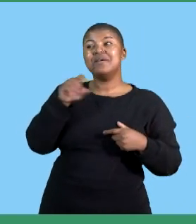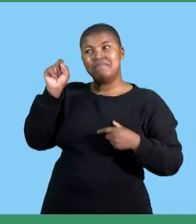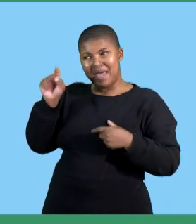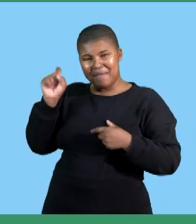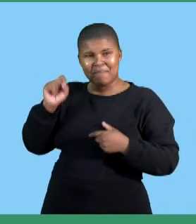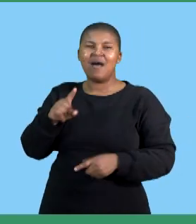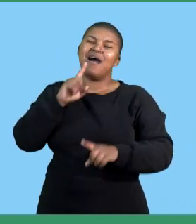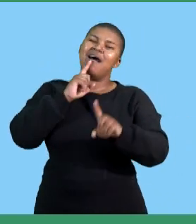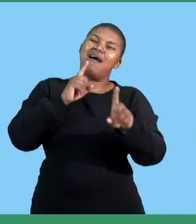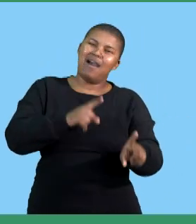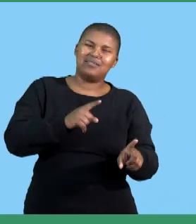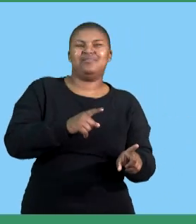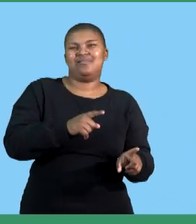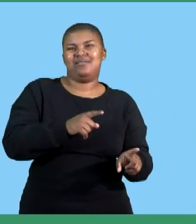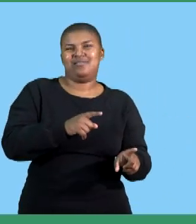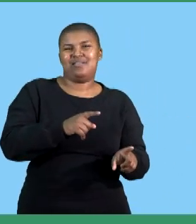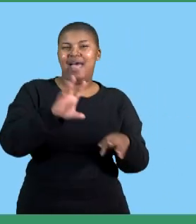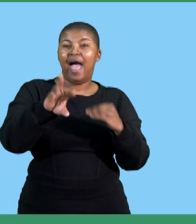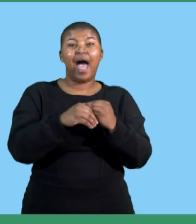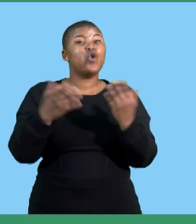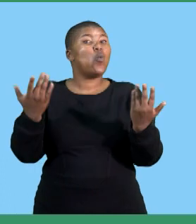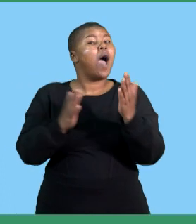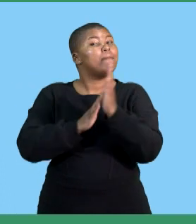will form part of my motivation.